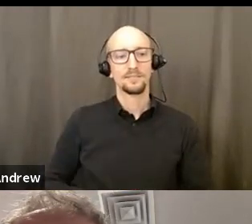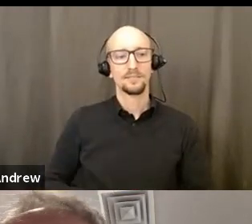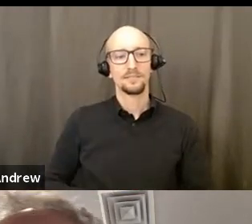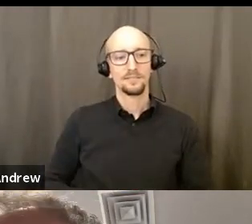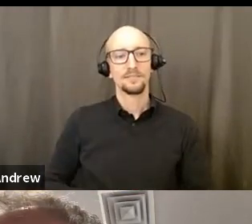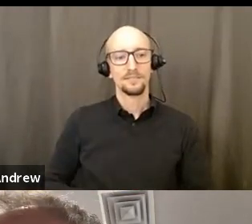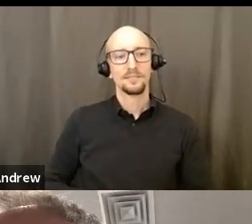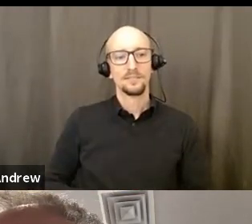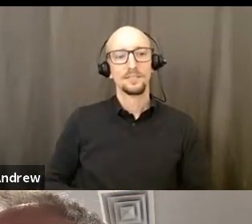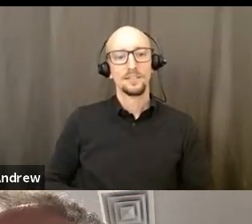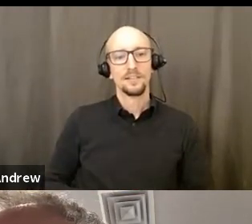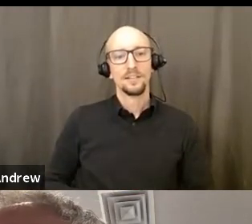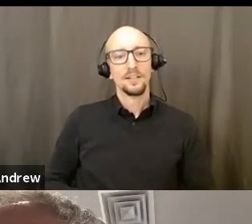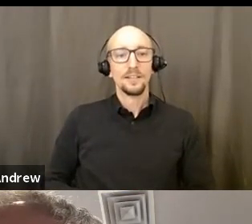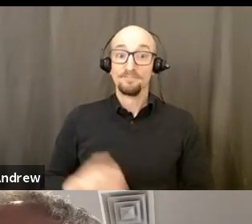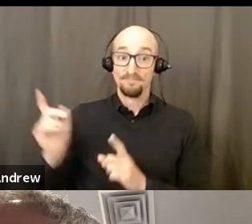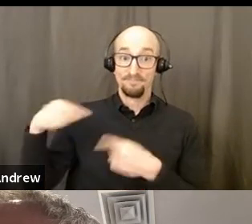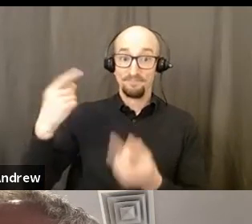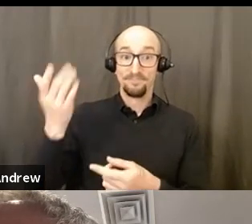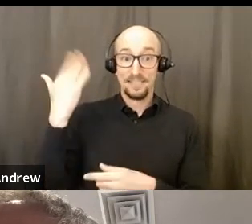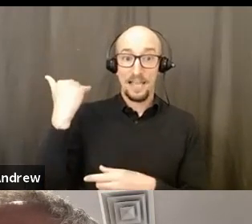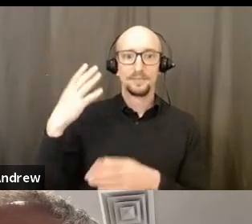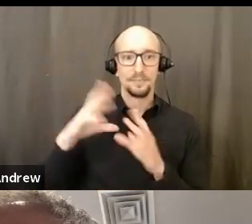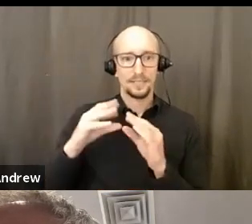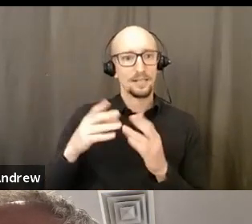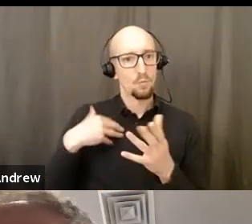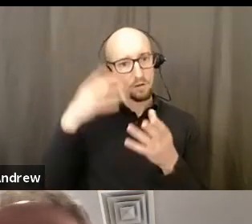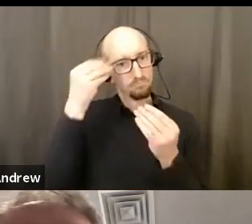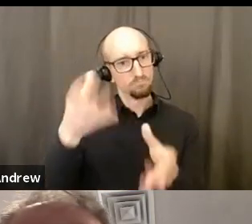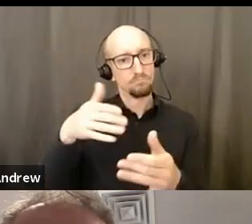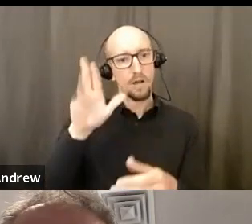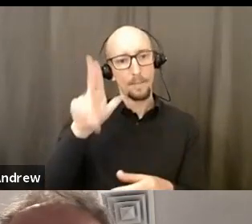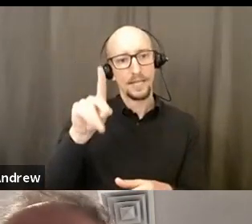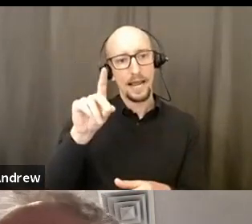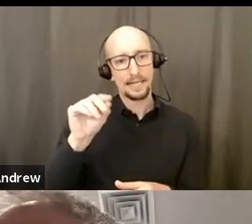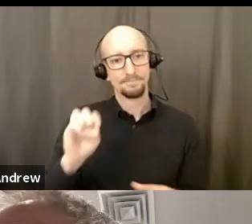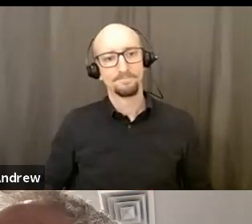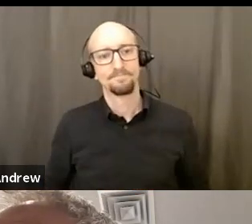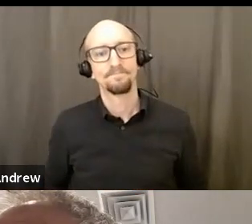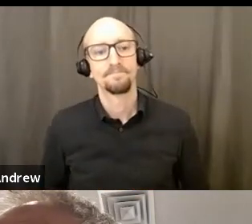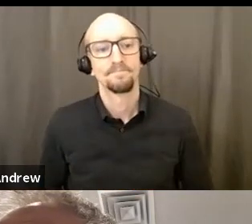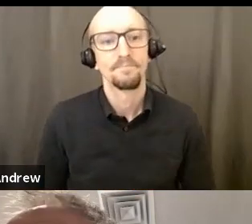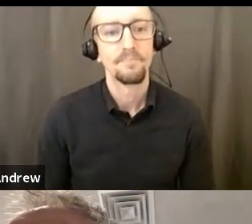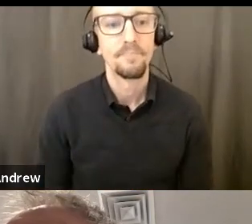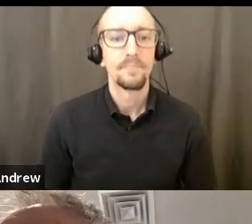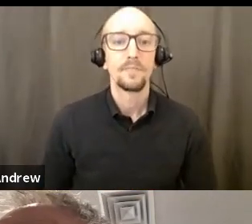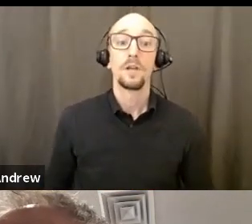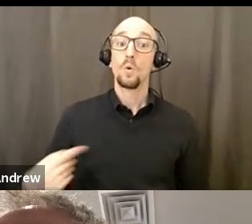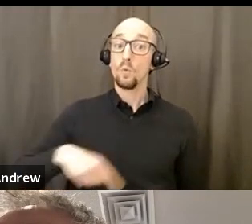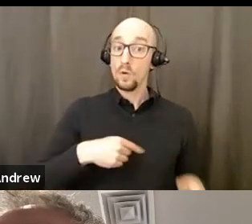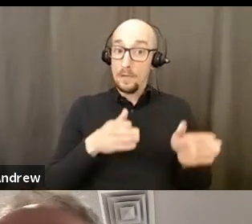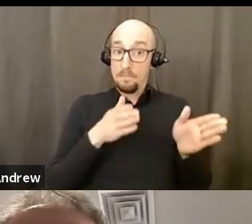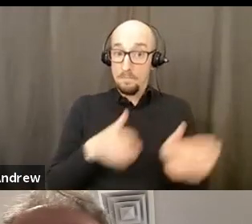have occurred since our last meeting. It is our intent to schedule a task force